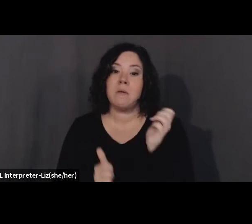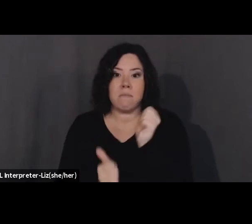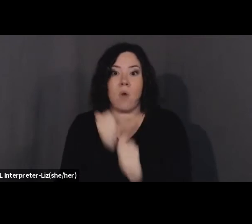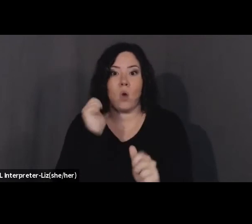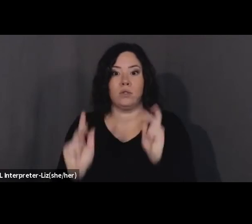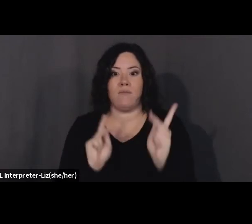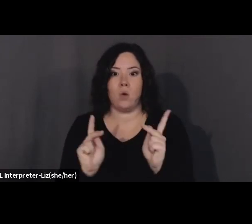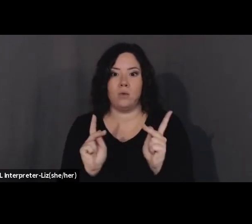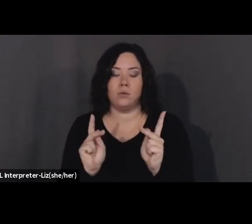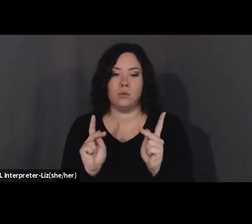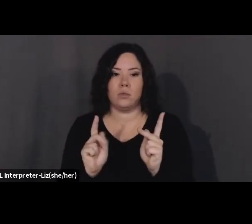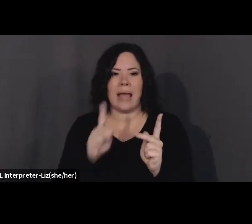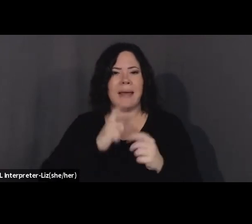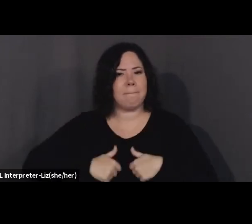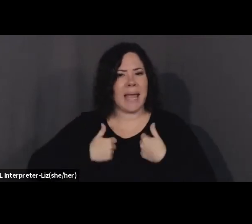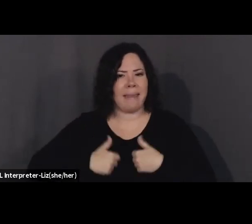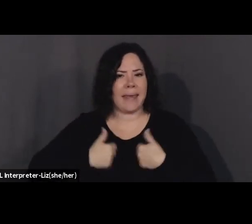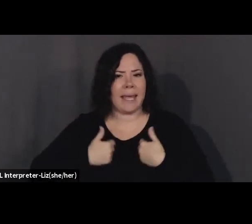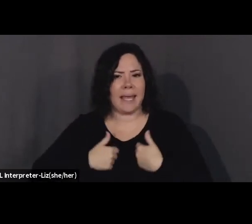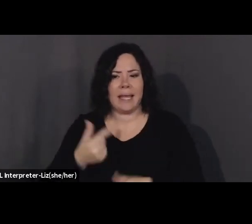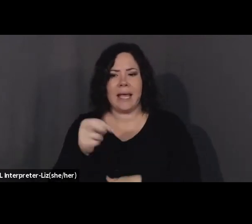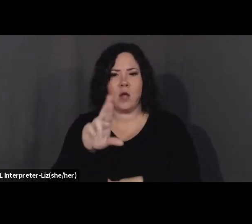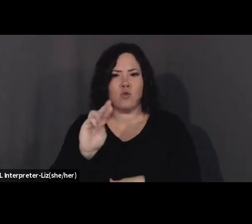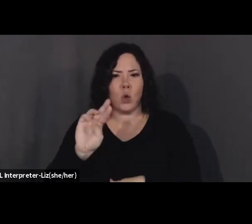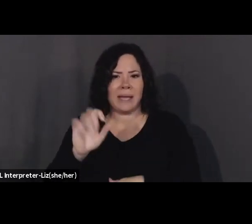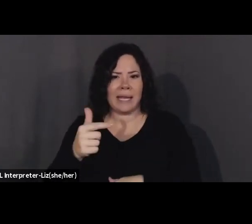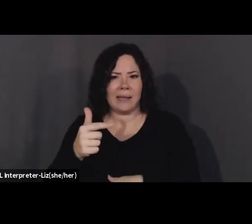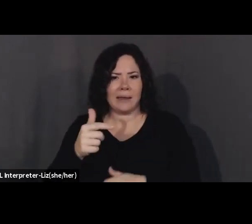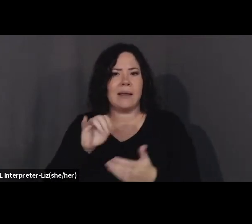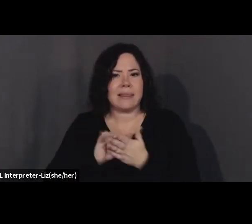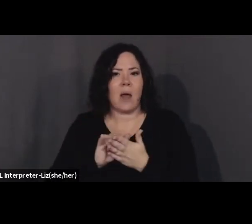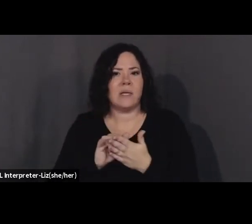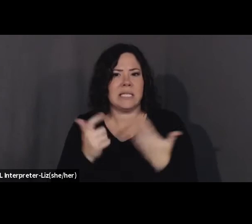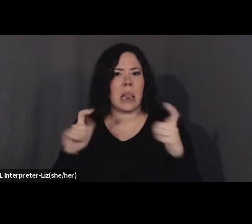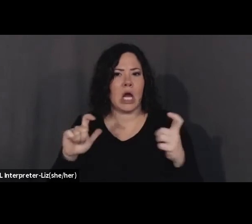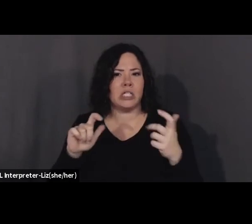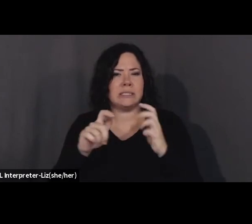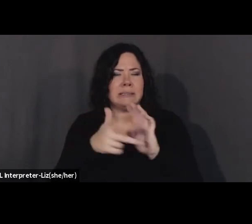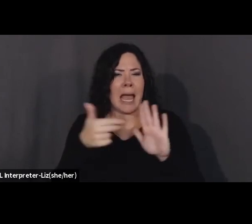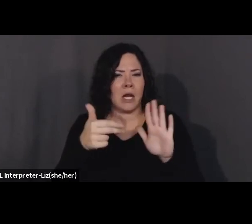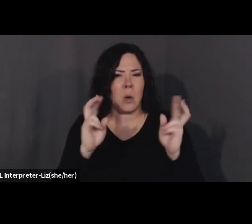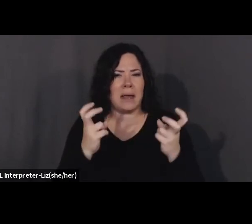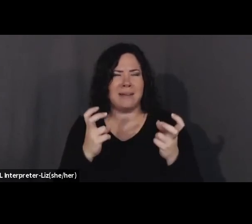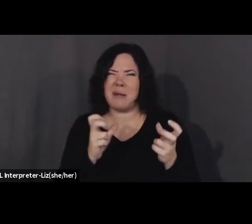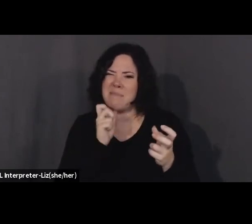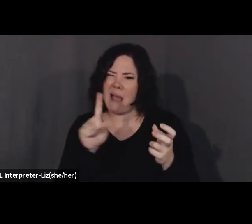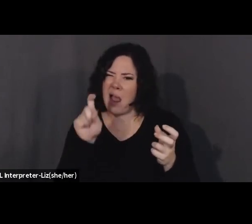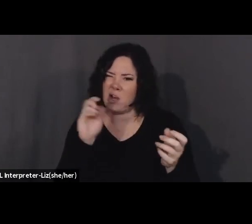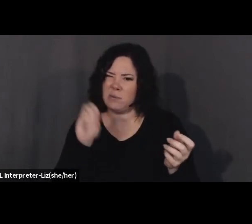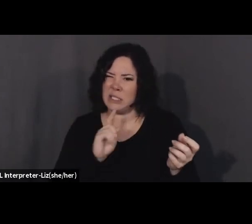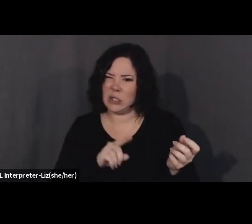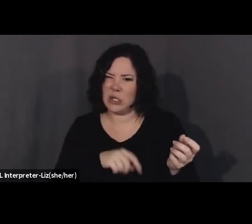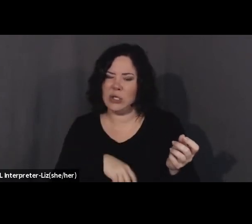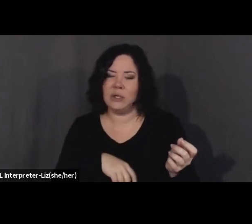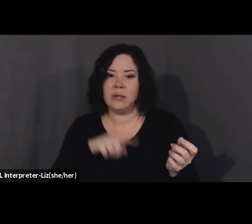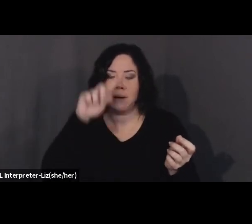did, I think bathing and grooming was the largest category, although I don't want to say that exactly, I'm not sure.